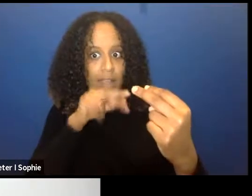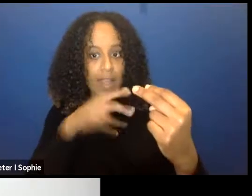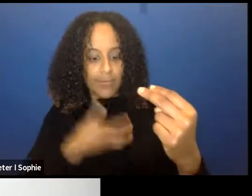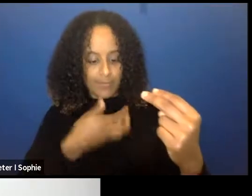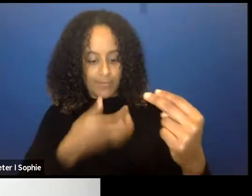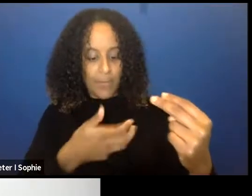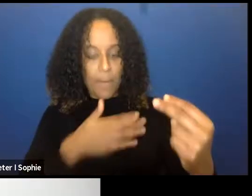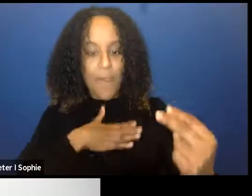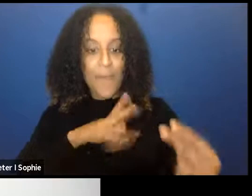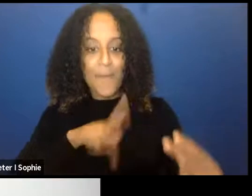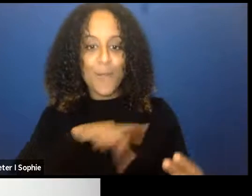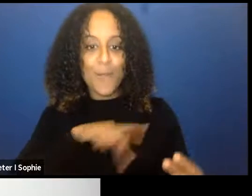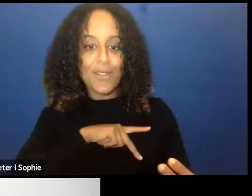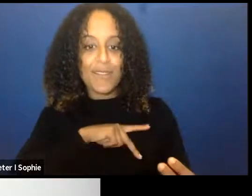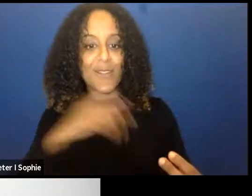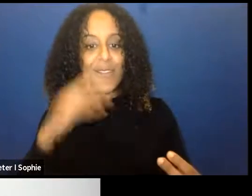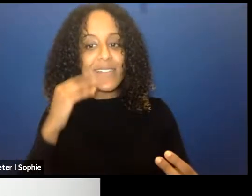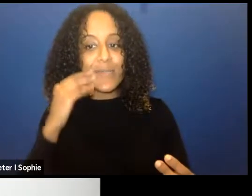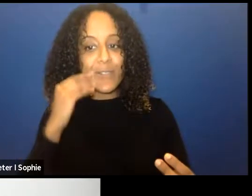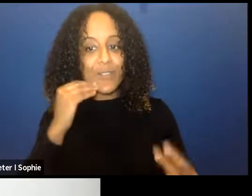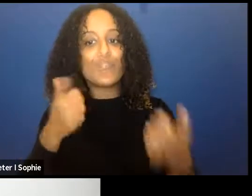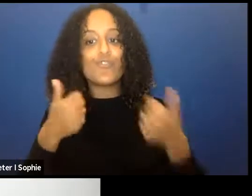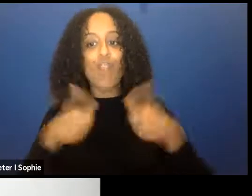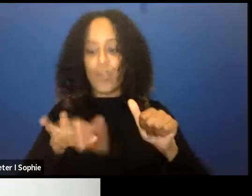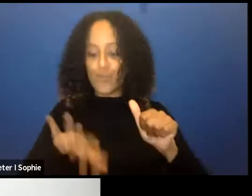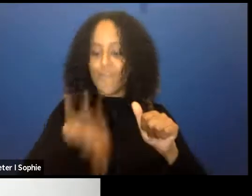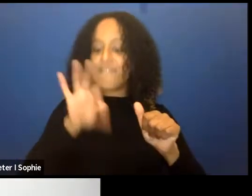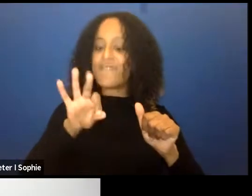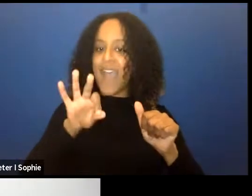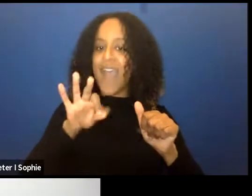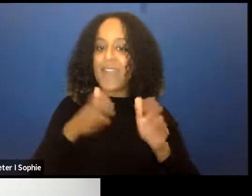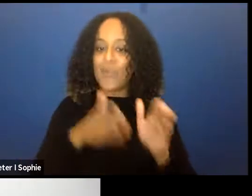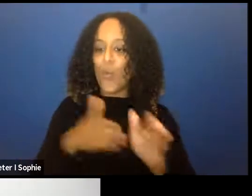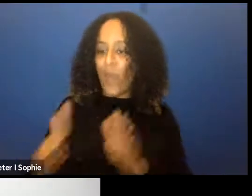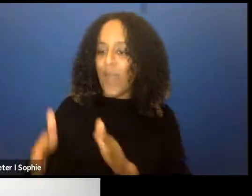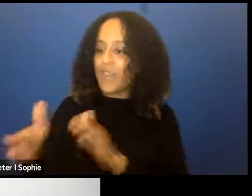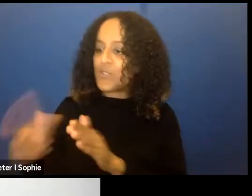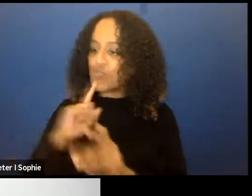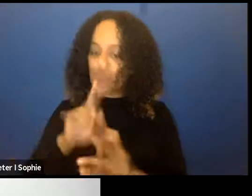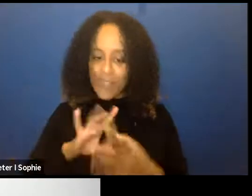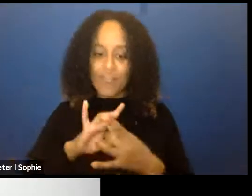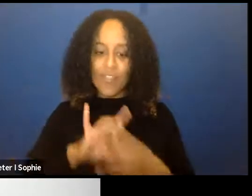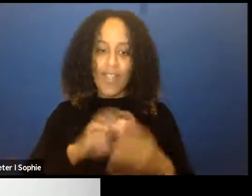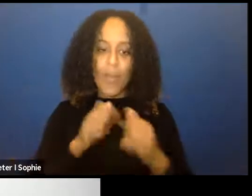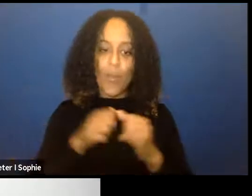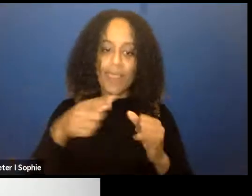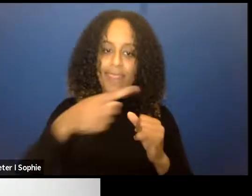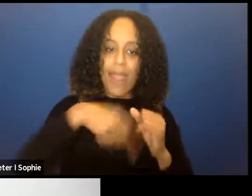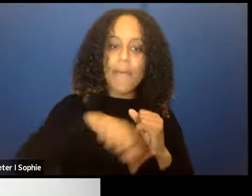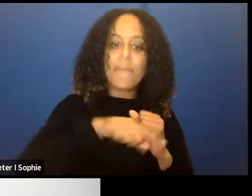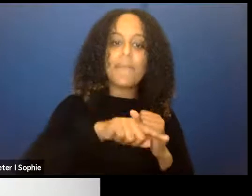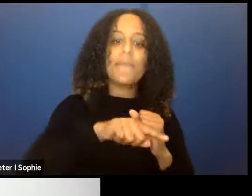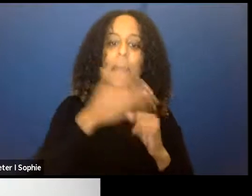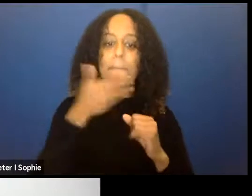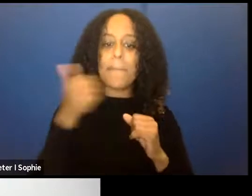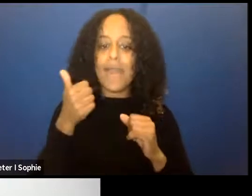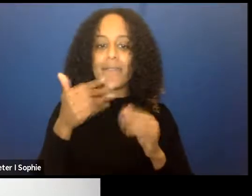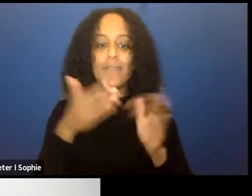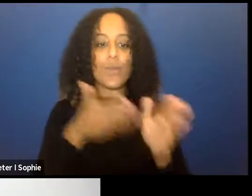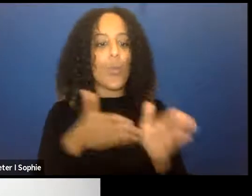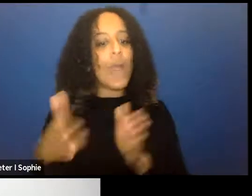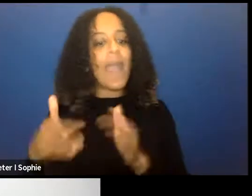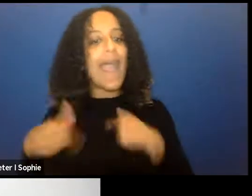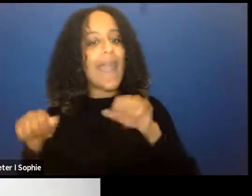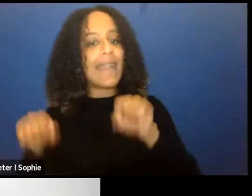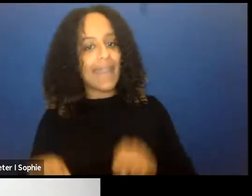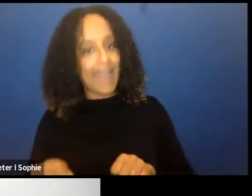personal experiences and try to find ways to relate to them in the best way that